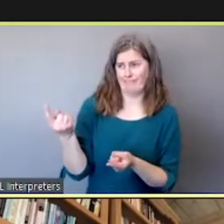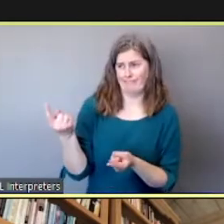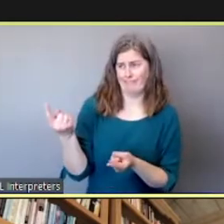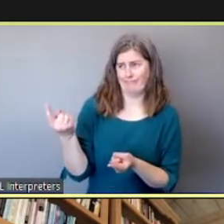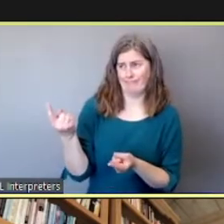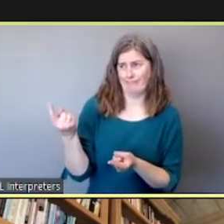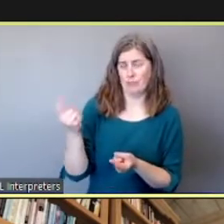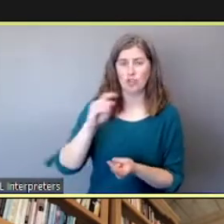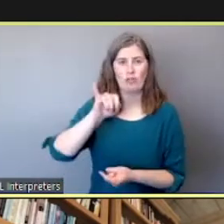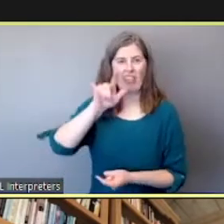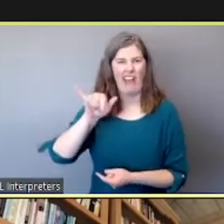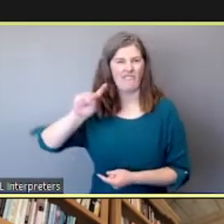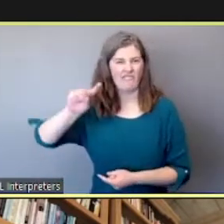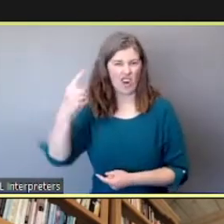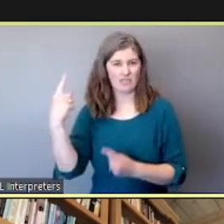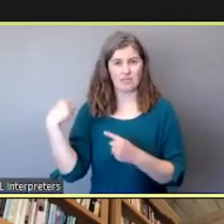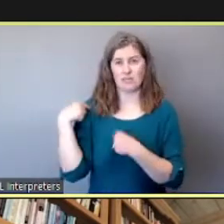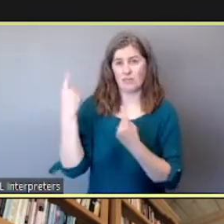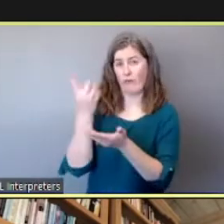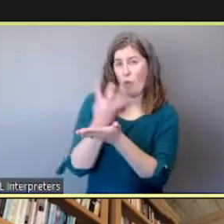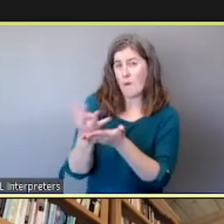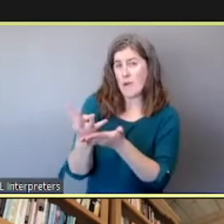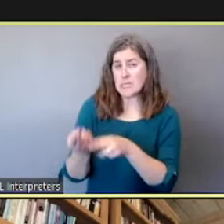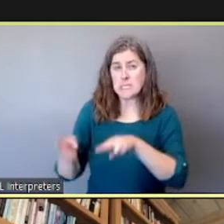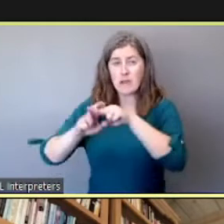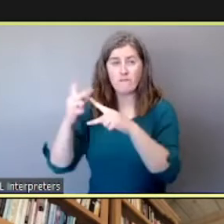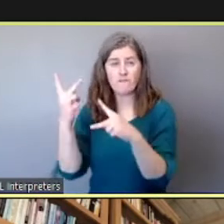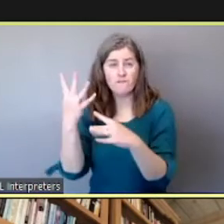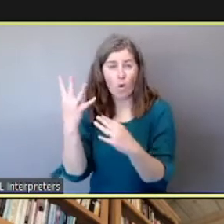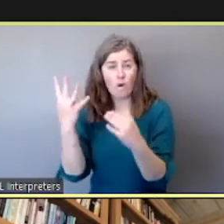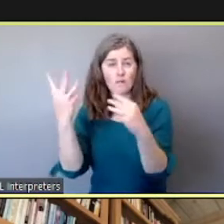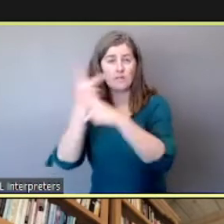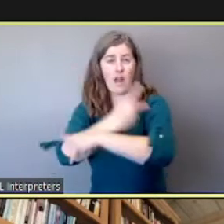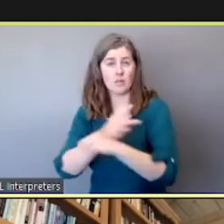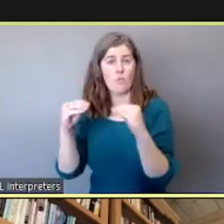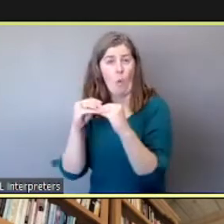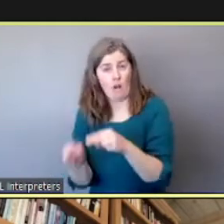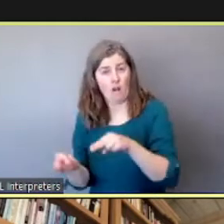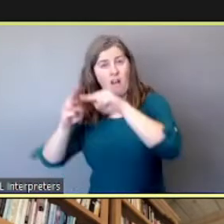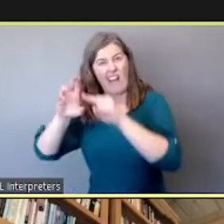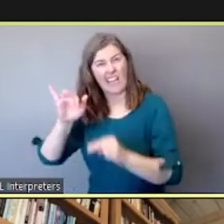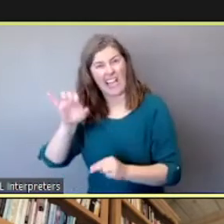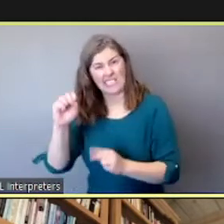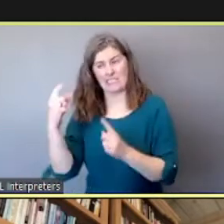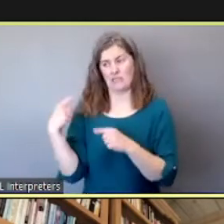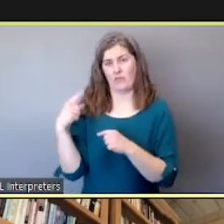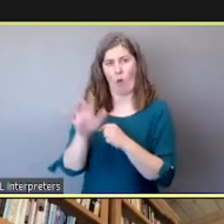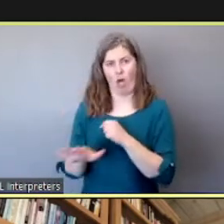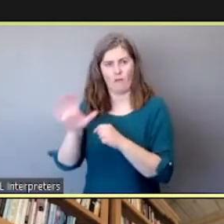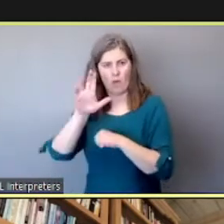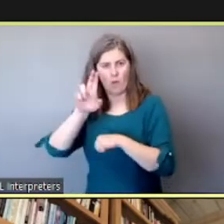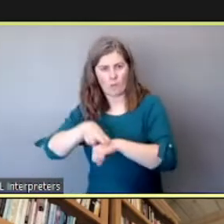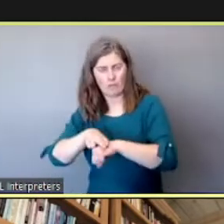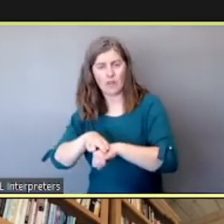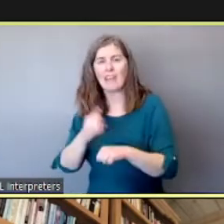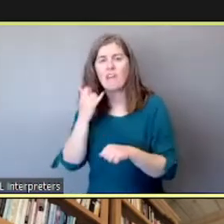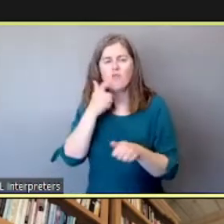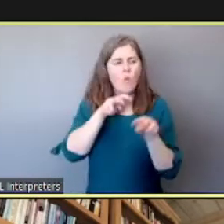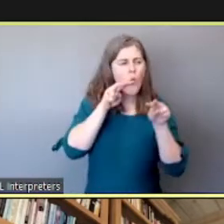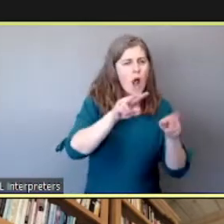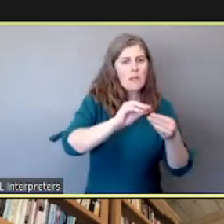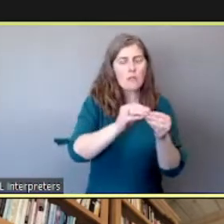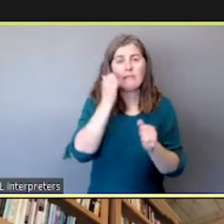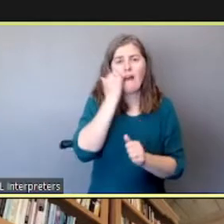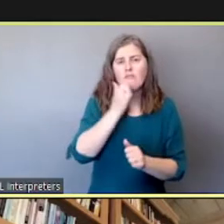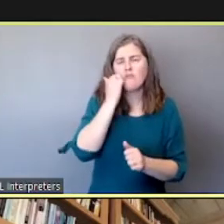since July 1st, so the past 4 weeks, a 4-fold increase in cases. And most of you who follow the numbers every day know that we